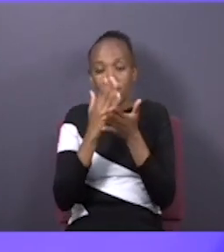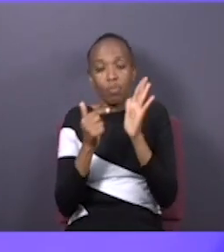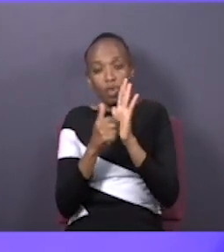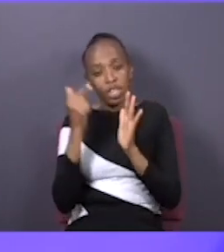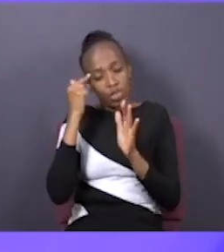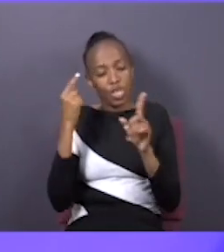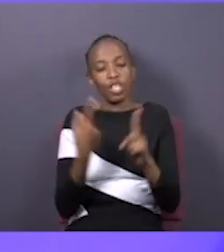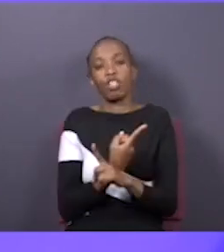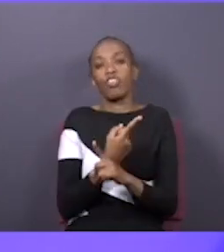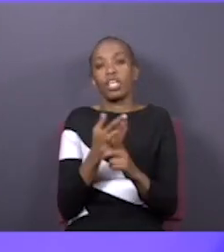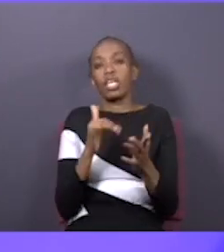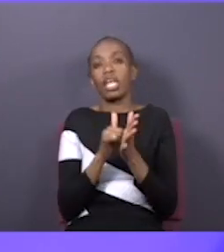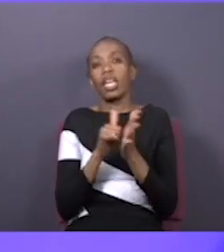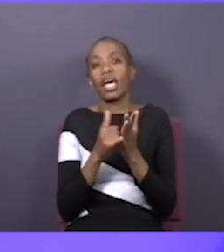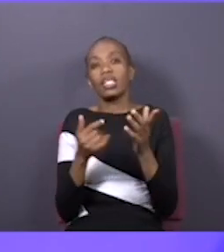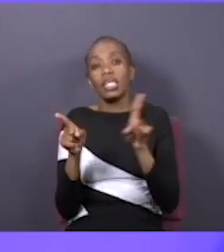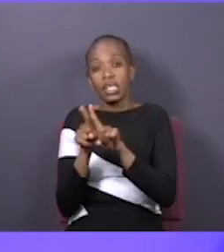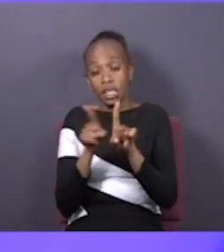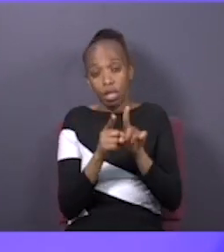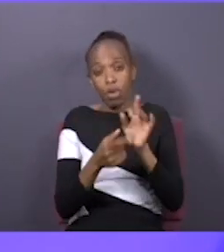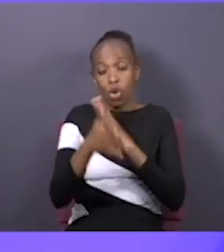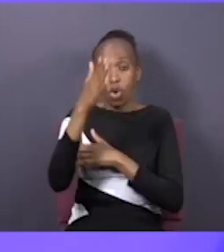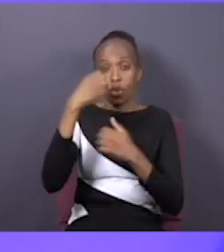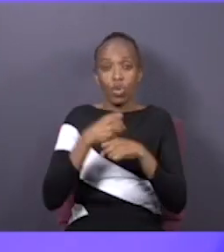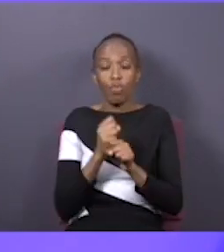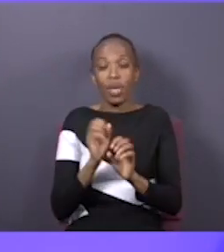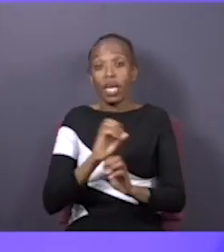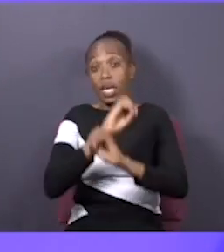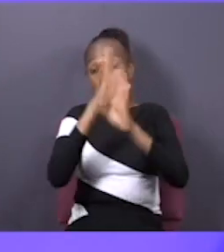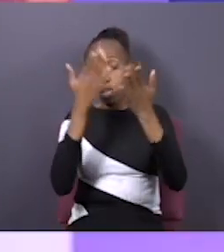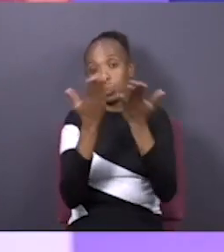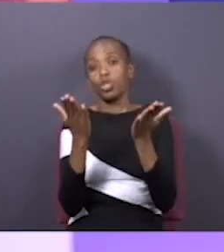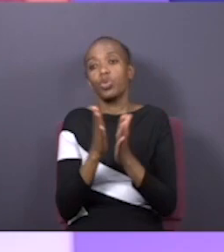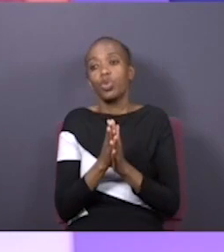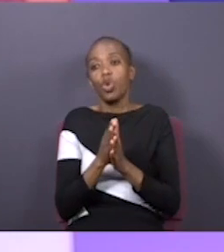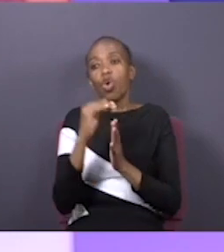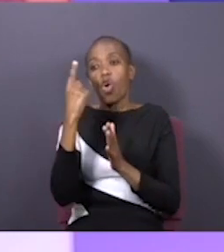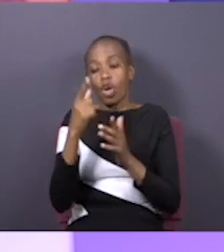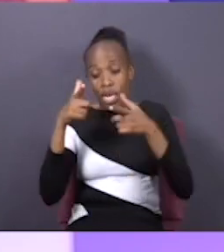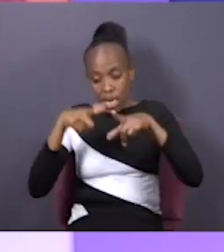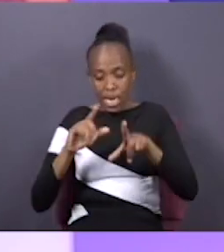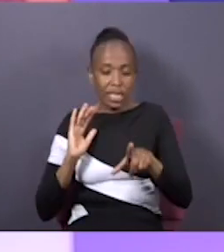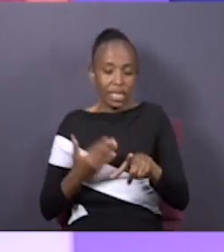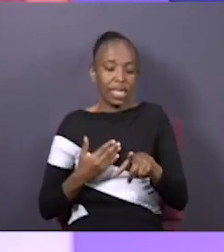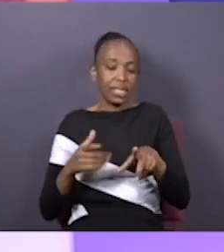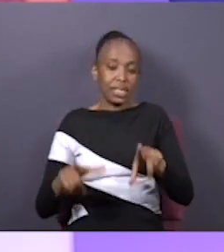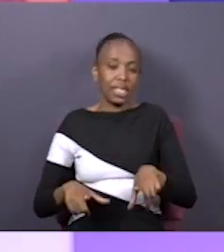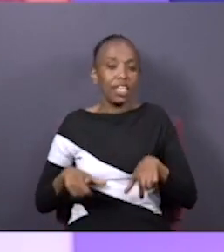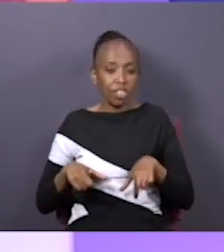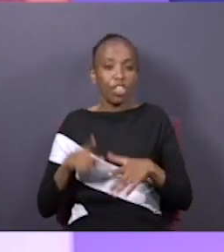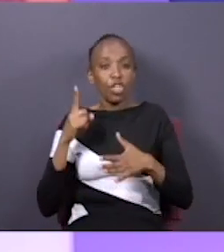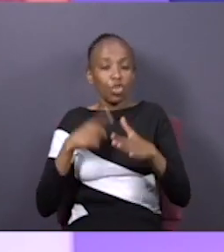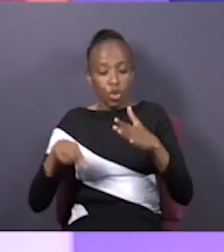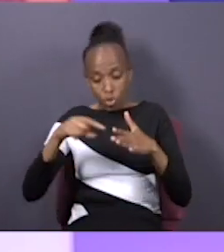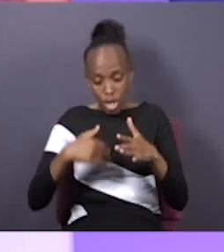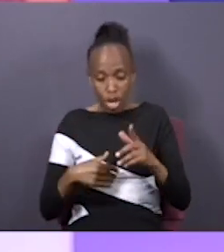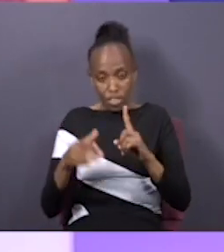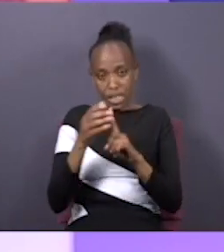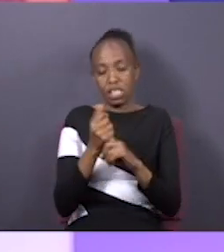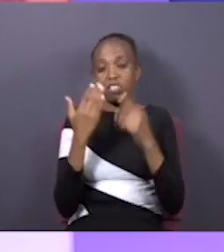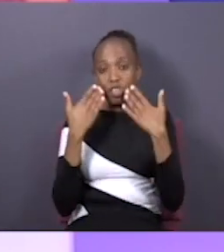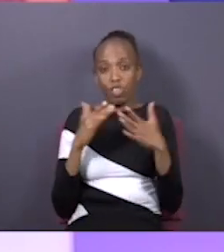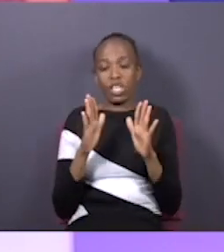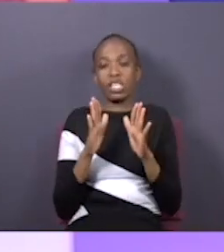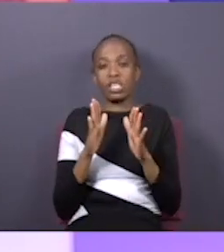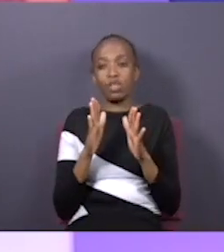think differently, that too God will make clear to you. Only let us live to what we have